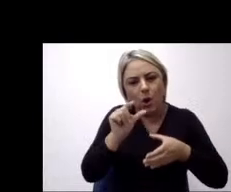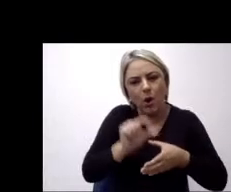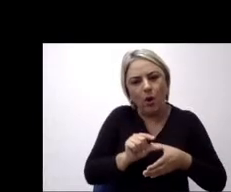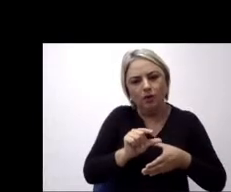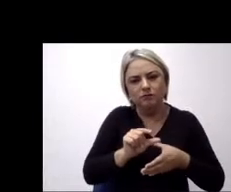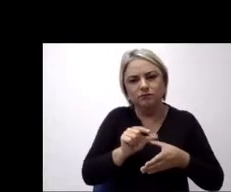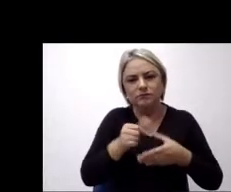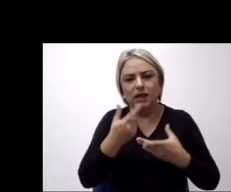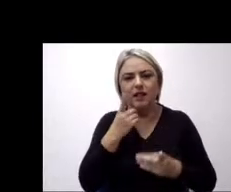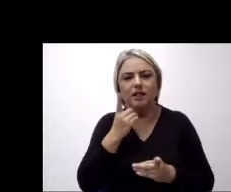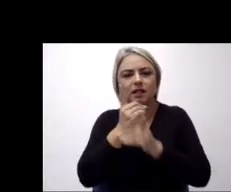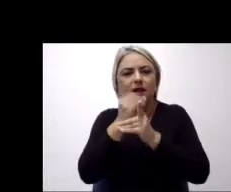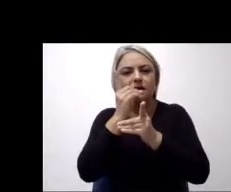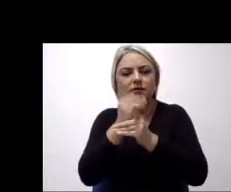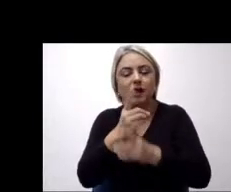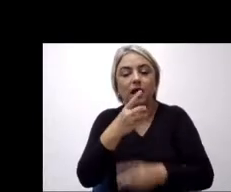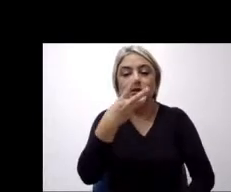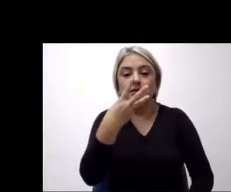kinds